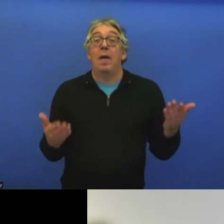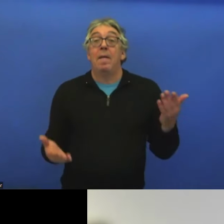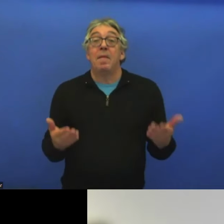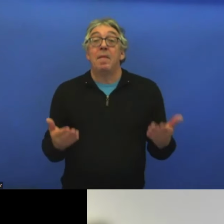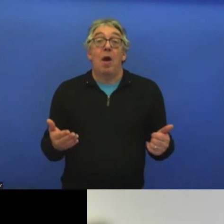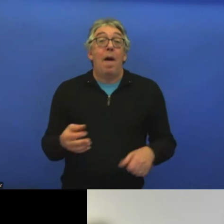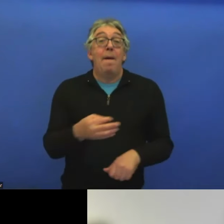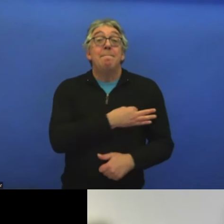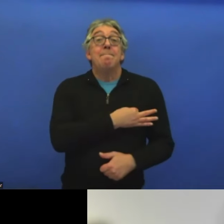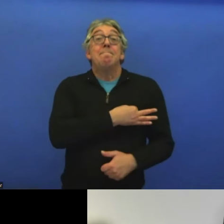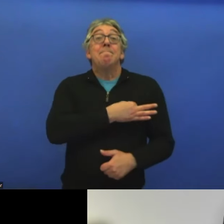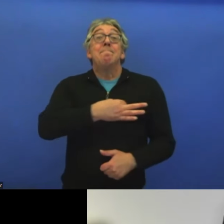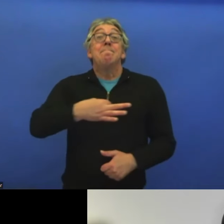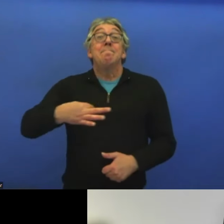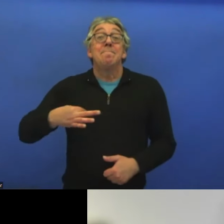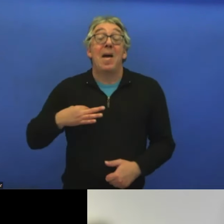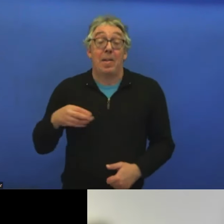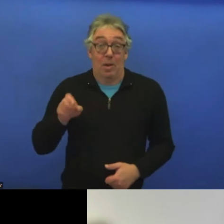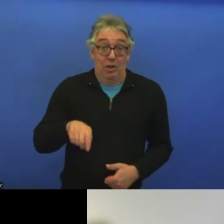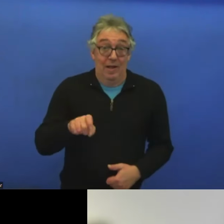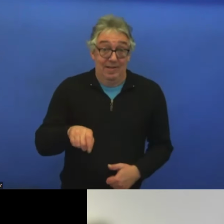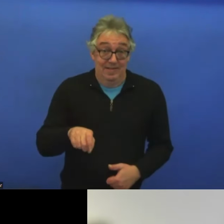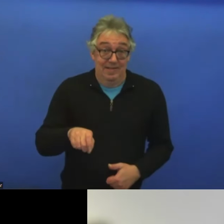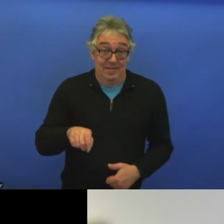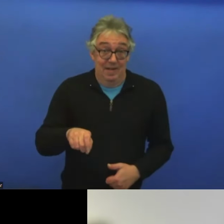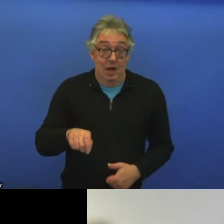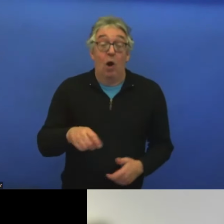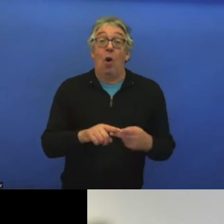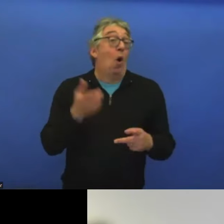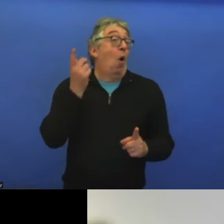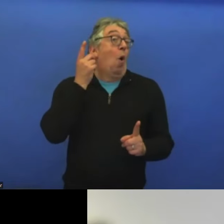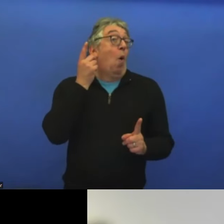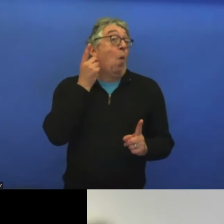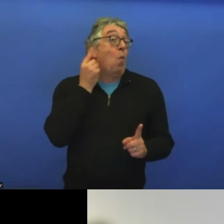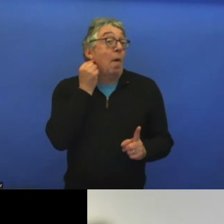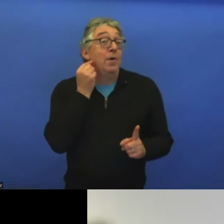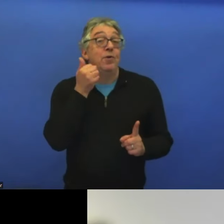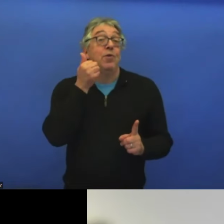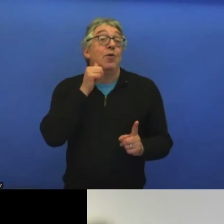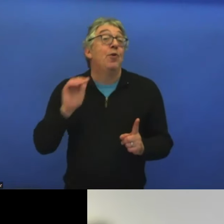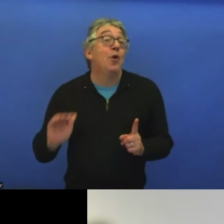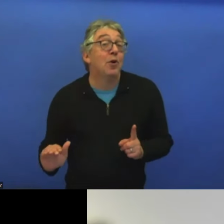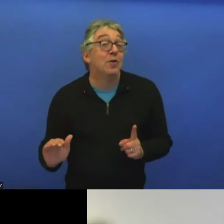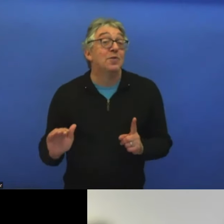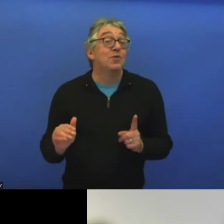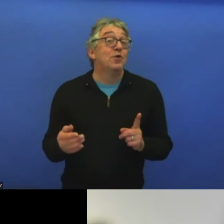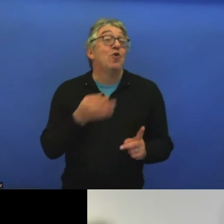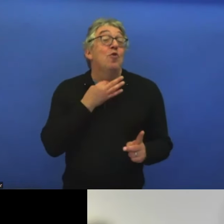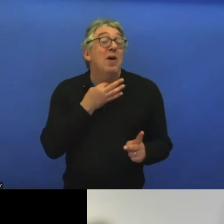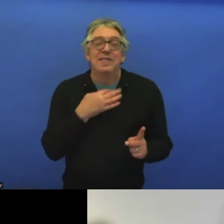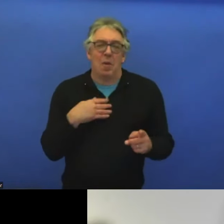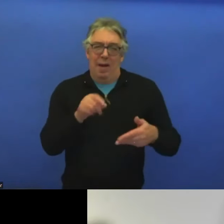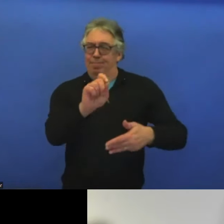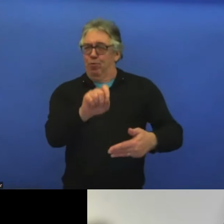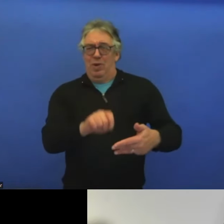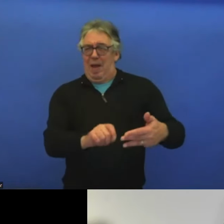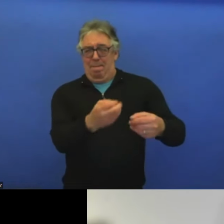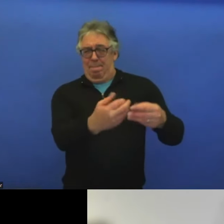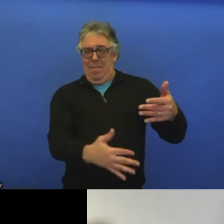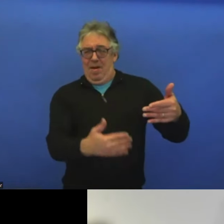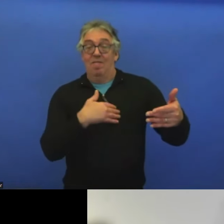So it's not disability, but it could be medical needs. Women and girls at risk. There's different criteria.